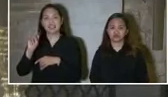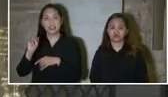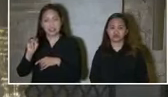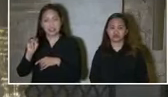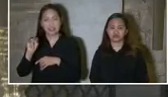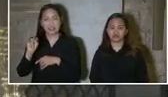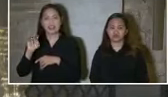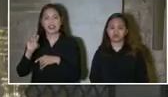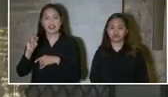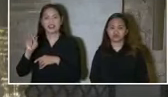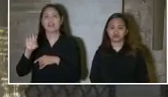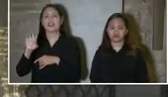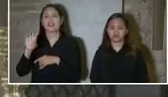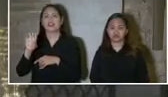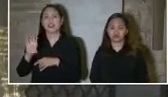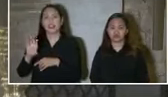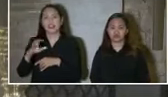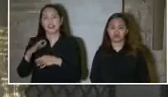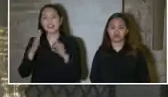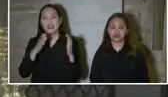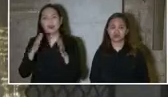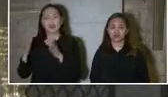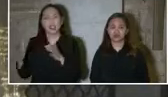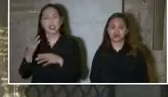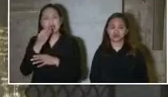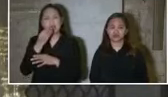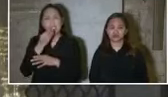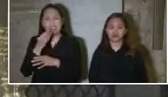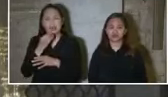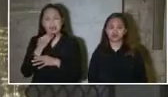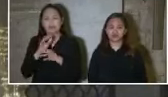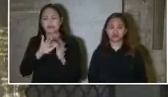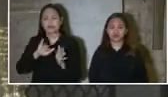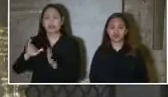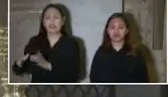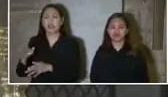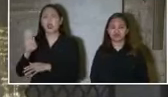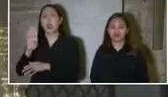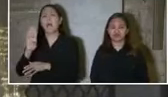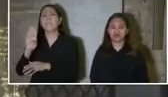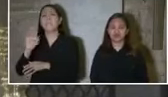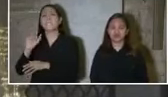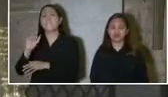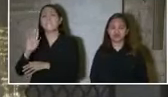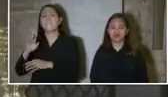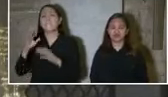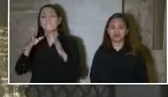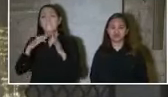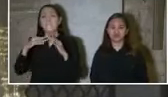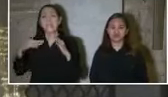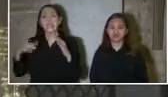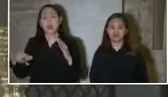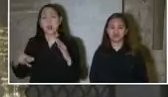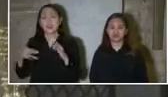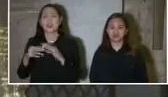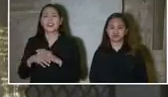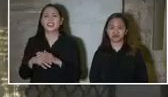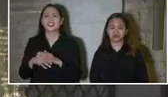Ash Wednesday. Itabi nyo na ang bacon, no? Alisin nyo na muna ang crispy pata